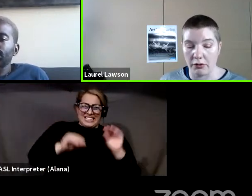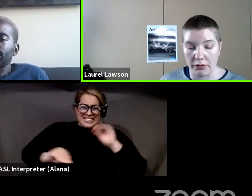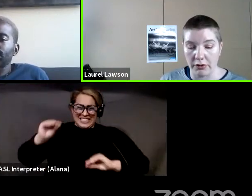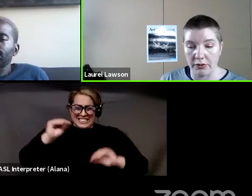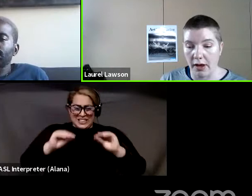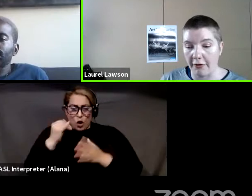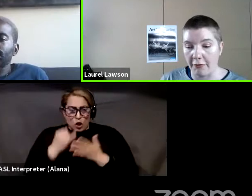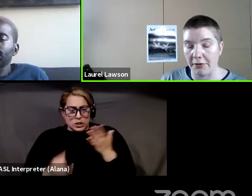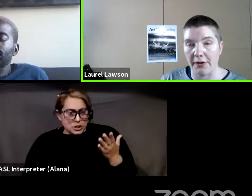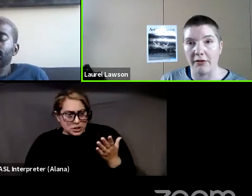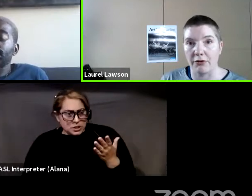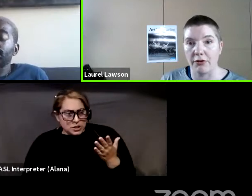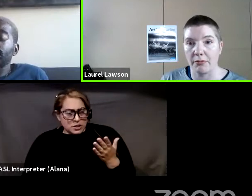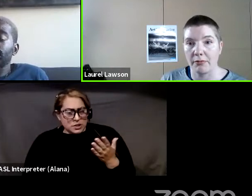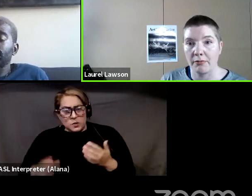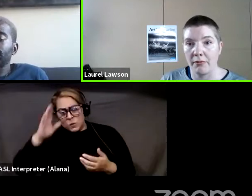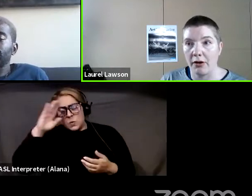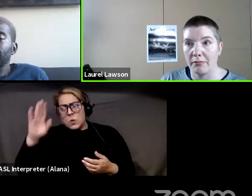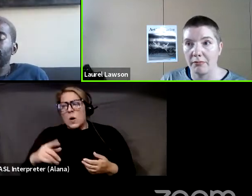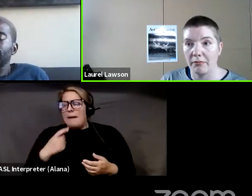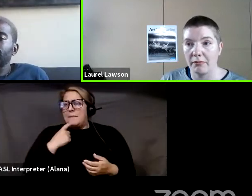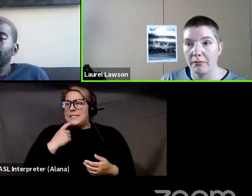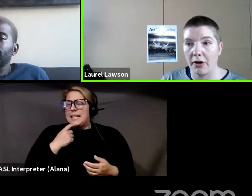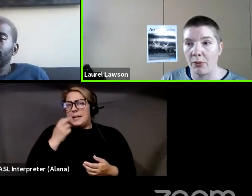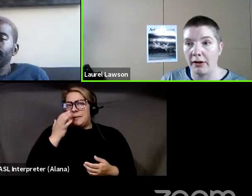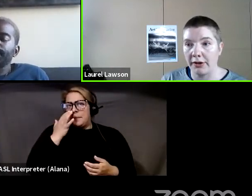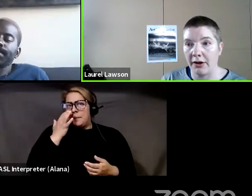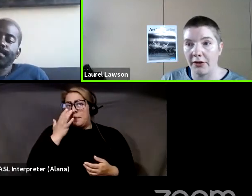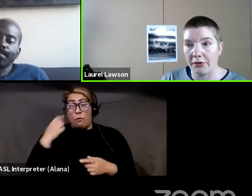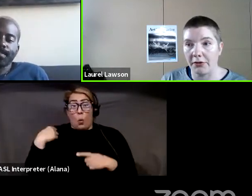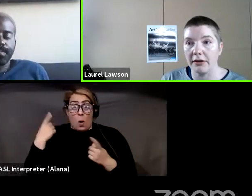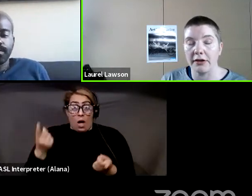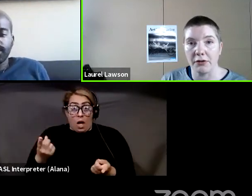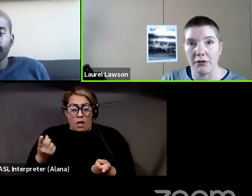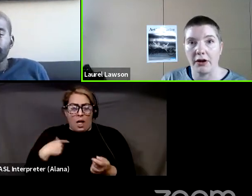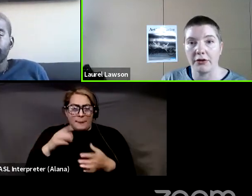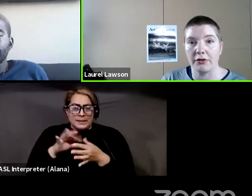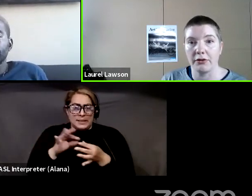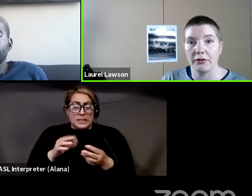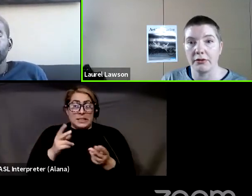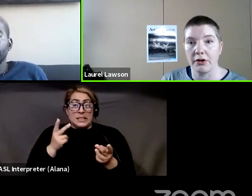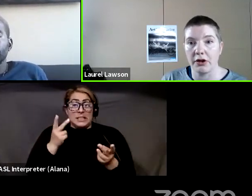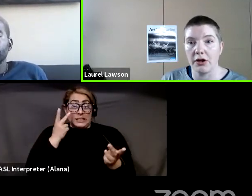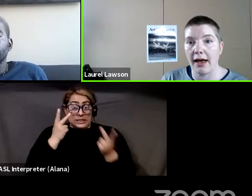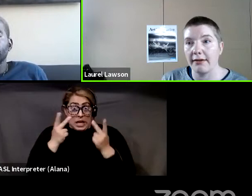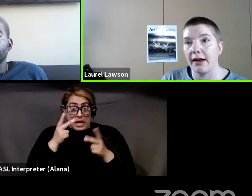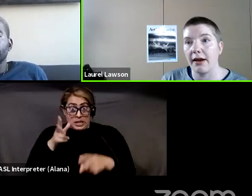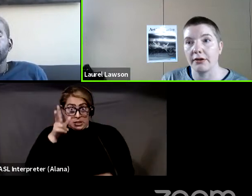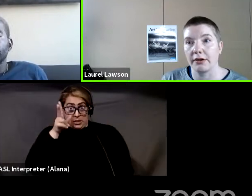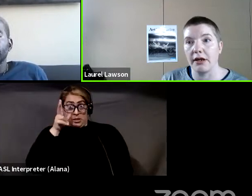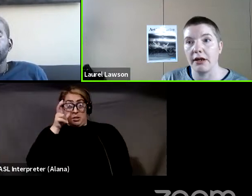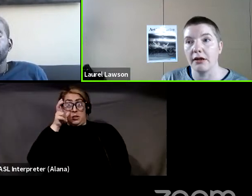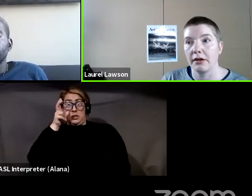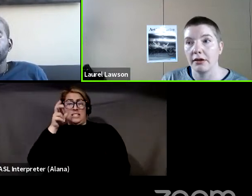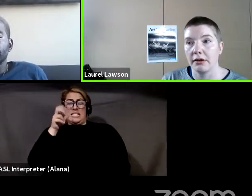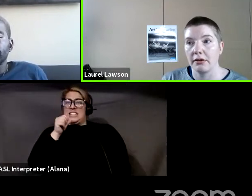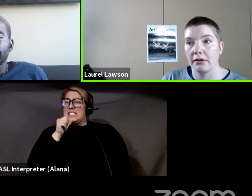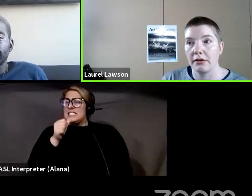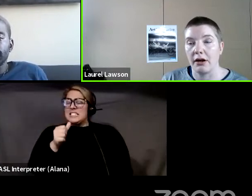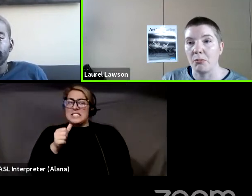You know, I've been saying for a while now that sight is not an